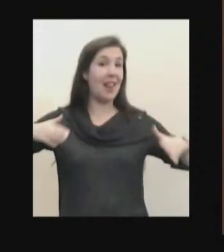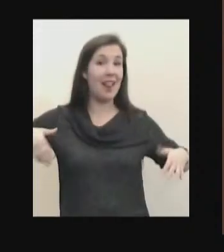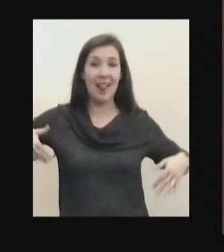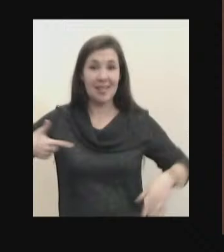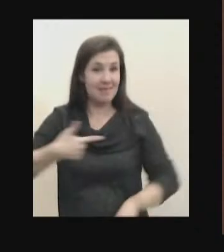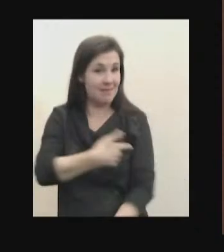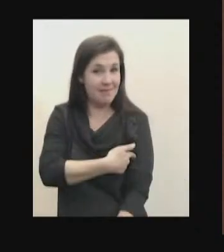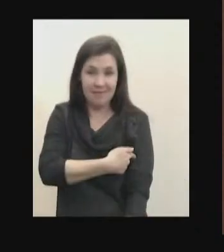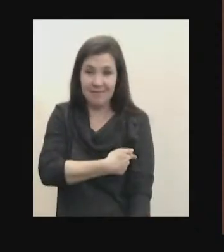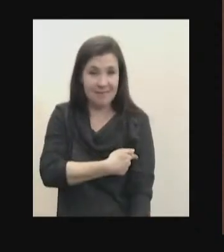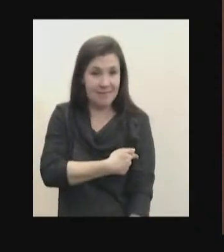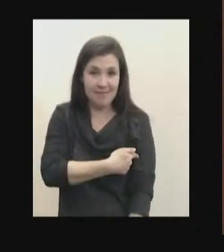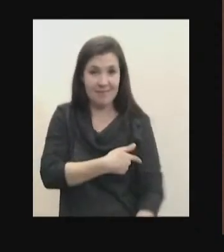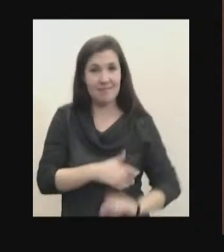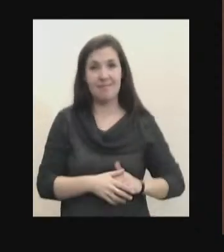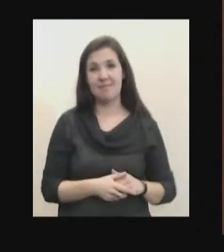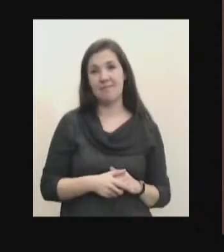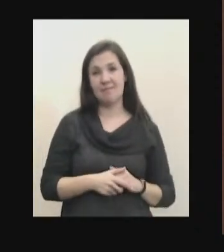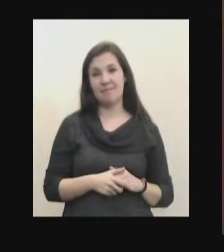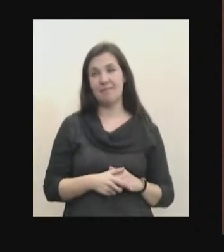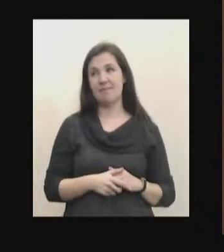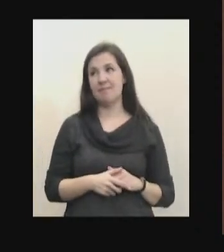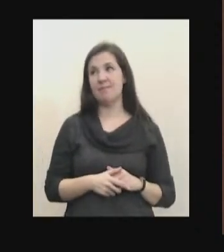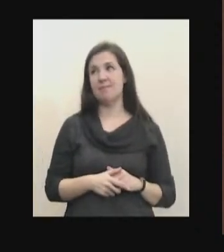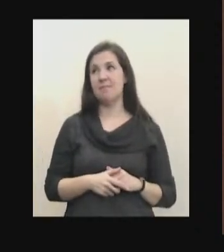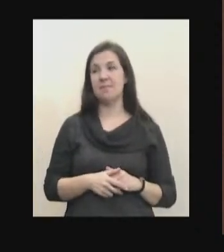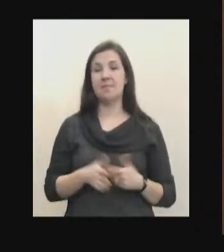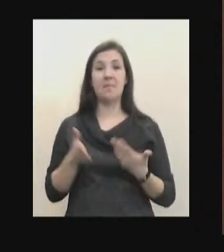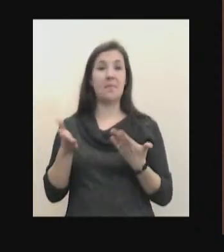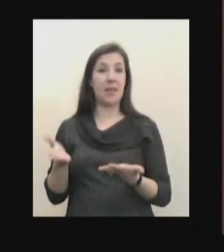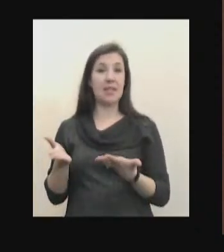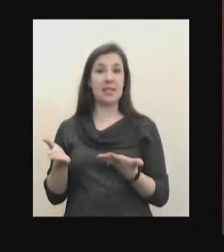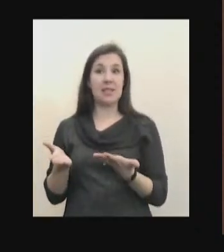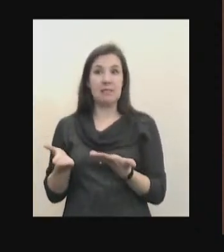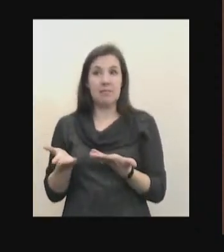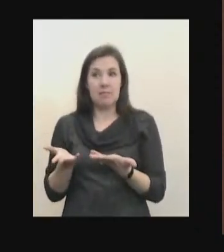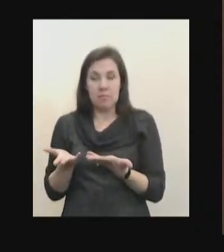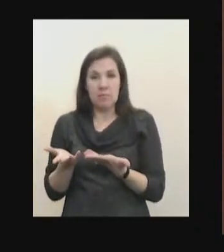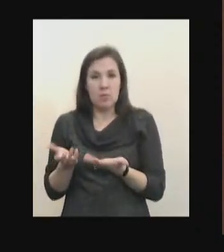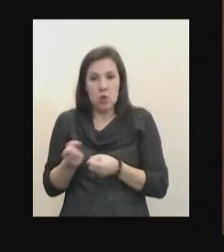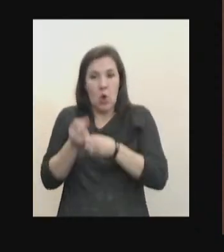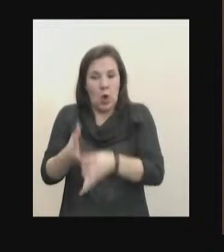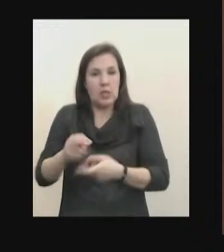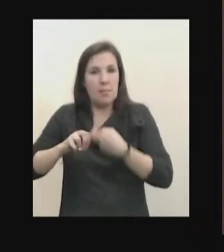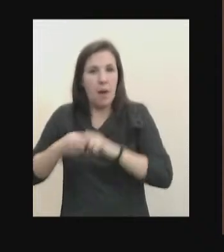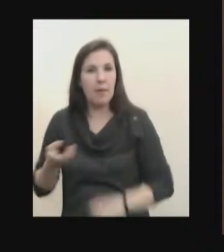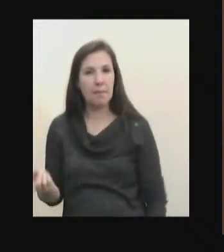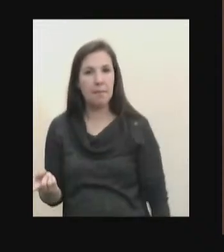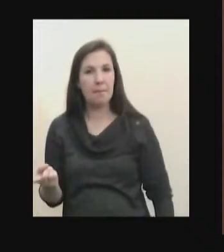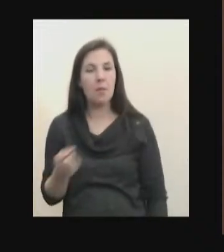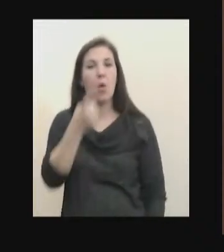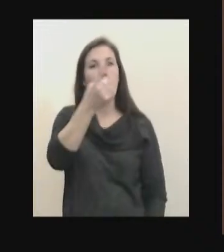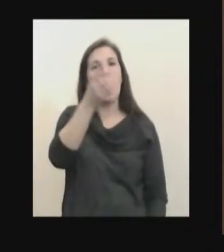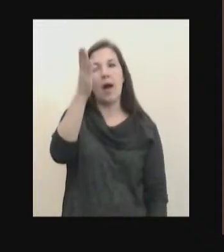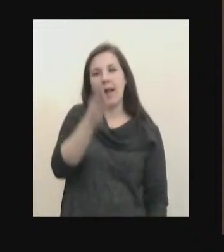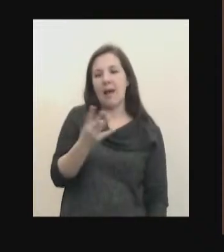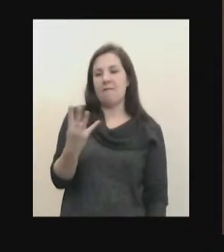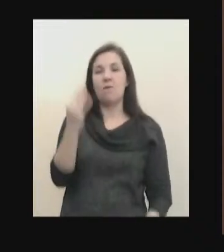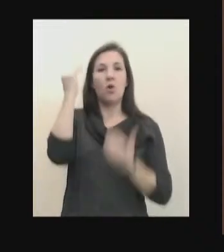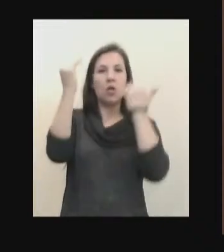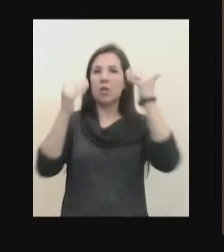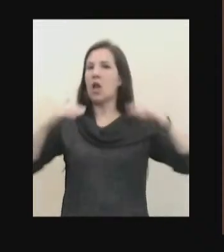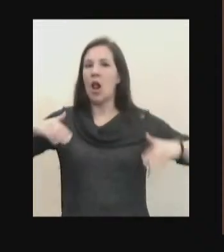having been fully vaccinated. And this is what's driving our problems. is there's 1 out of 4 adults who've not received a single